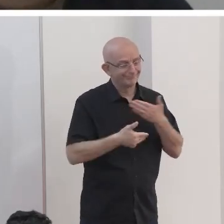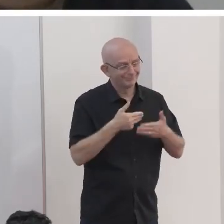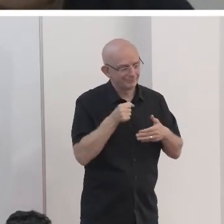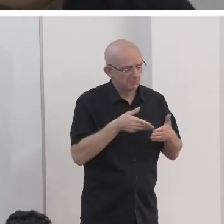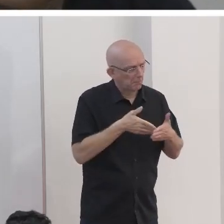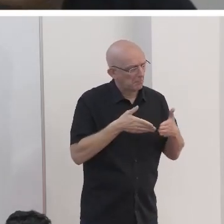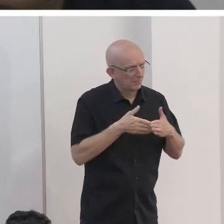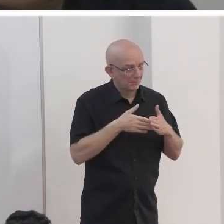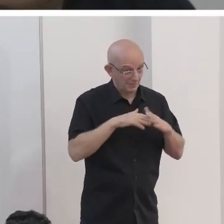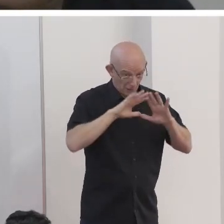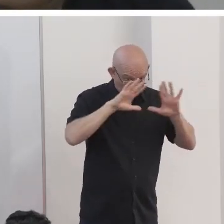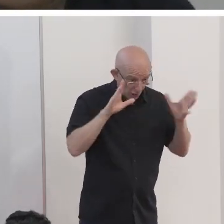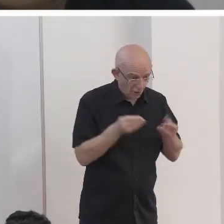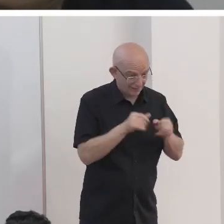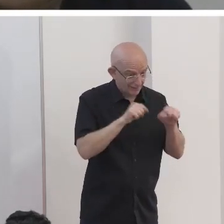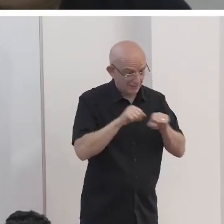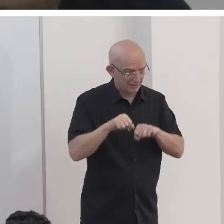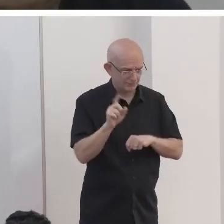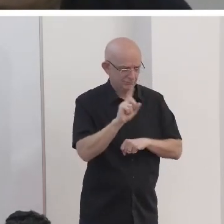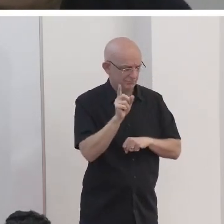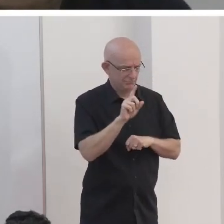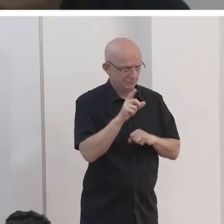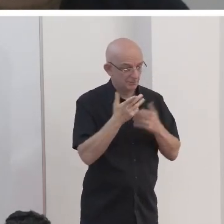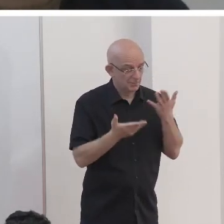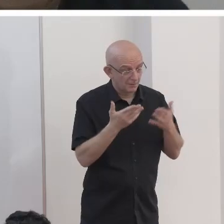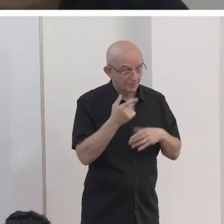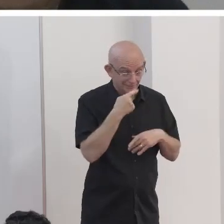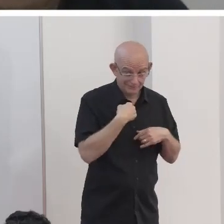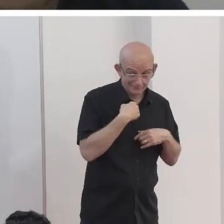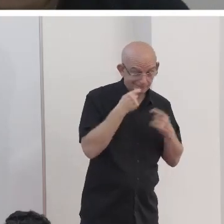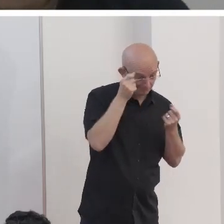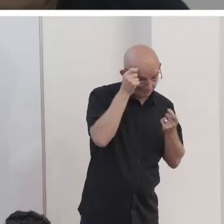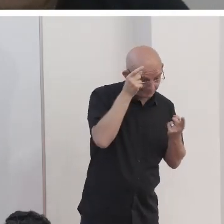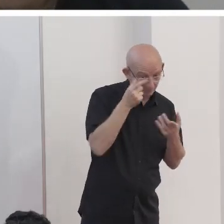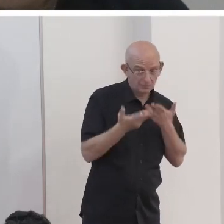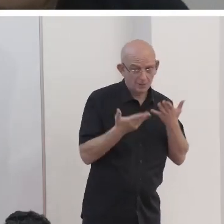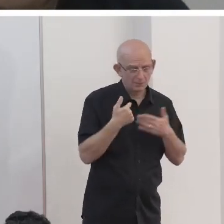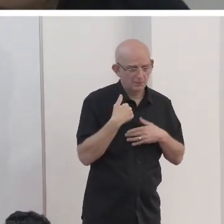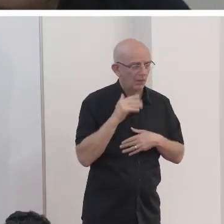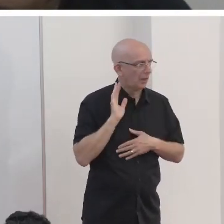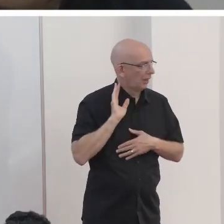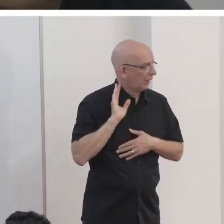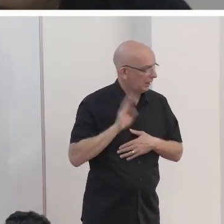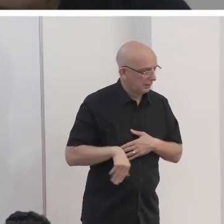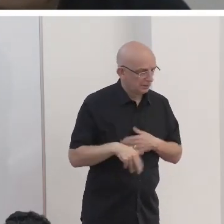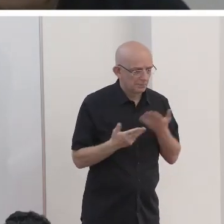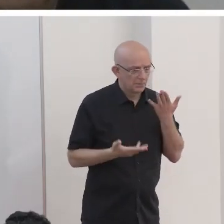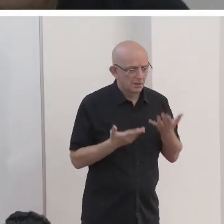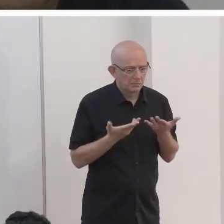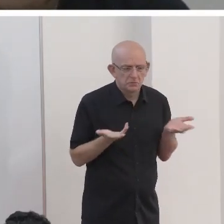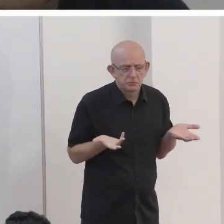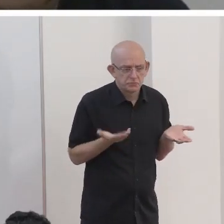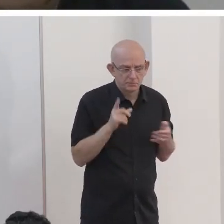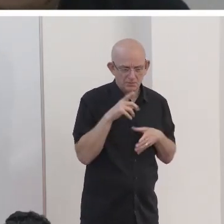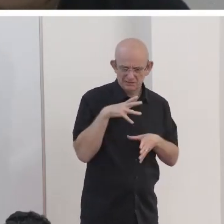us participate in their NGO, INGO, in their company. They are feeling